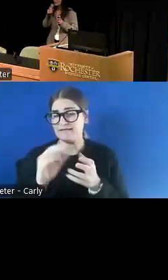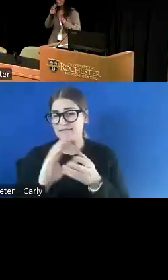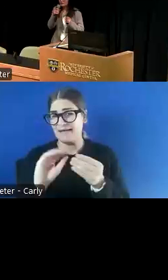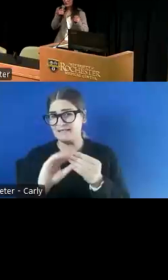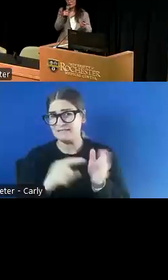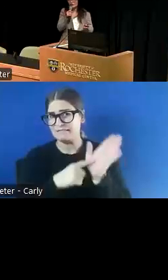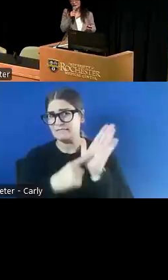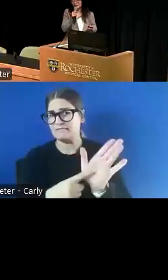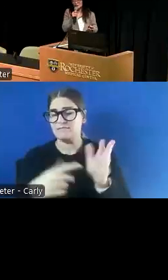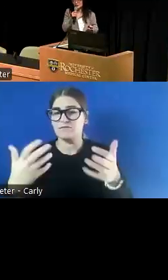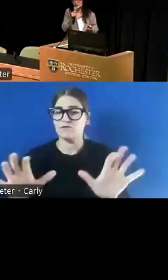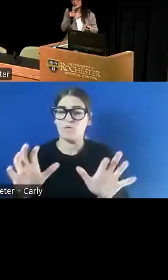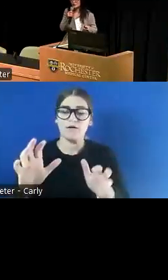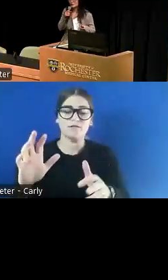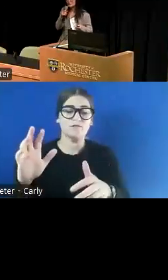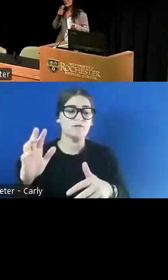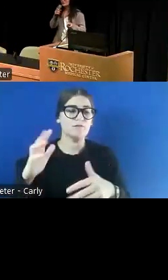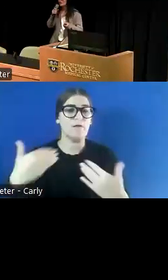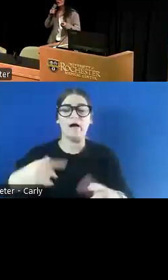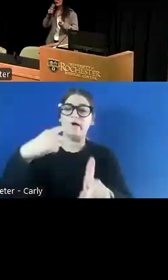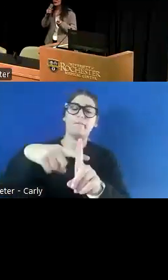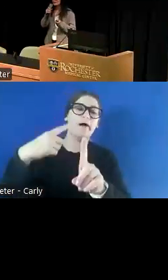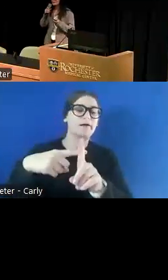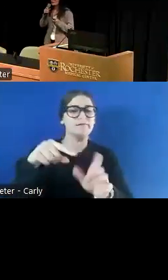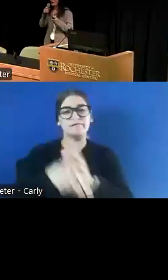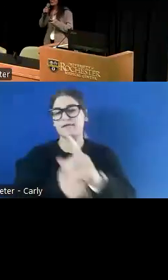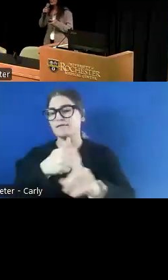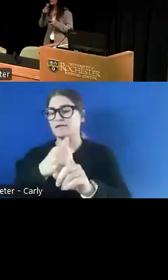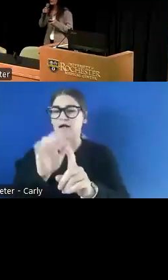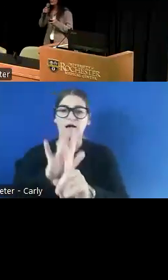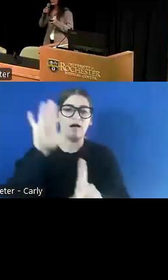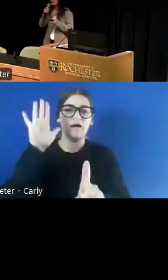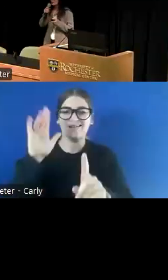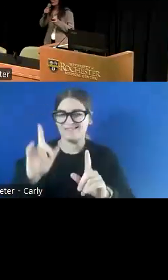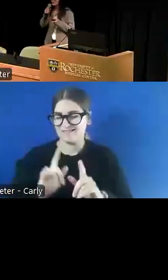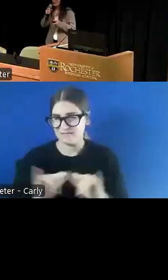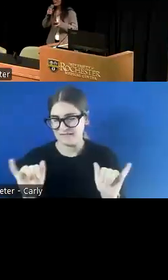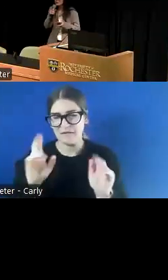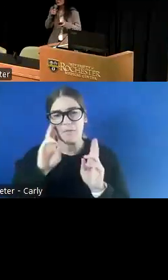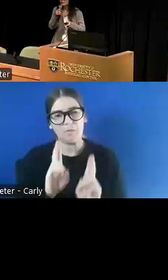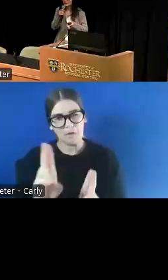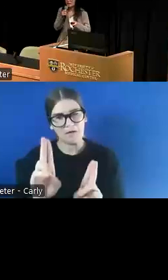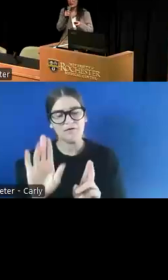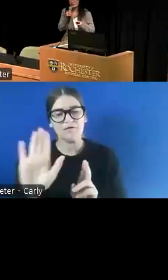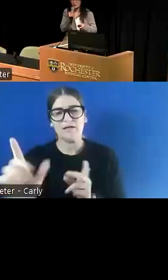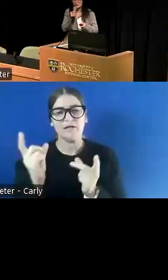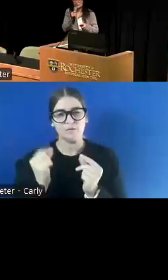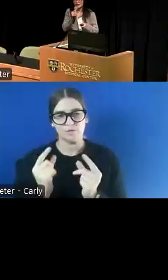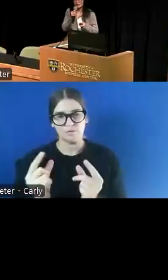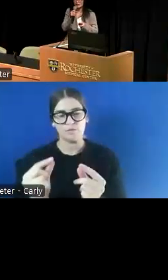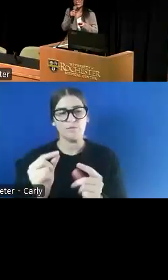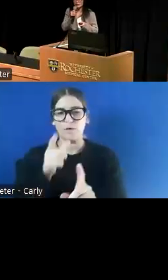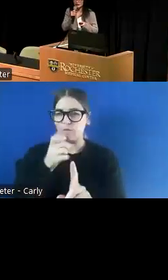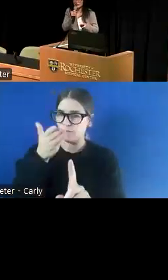not wanting to glorifying suicide, but also honoring the accomplishment and the person